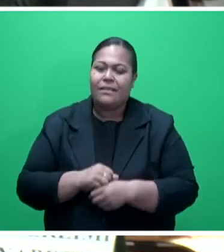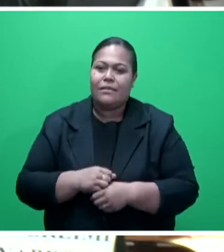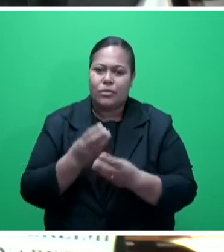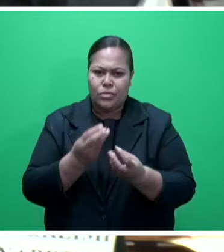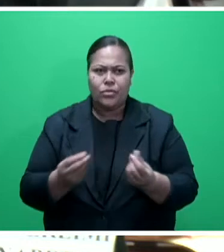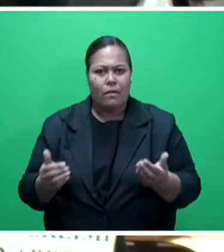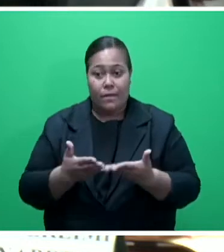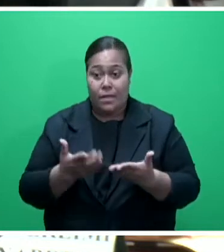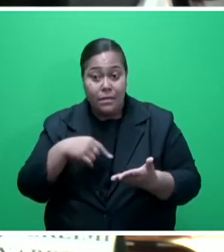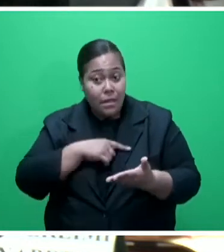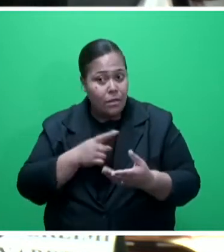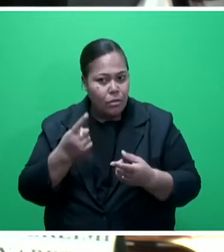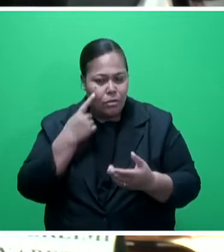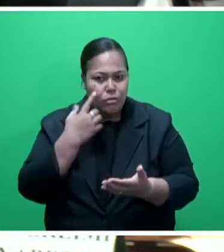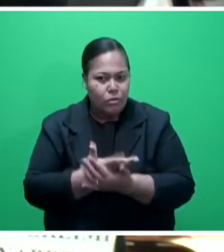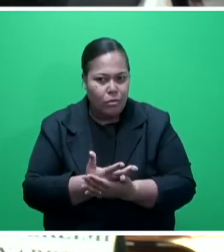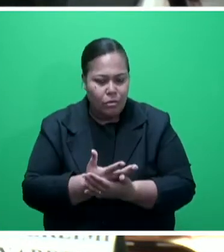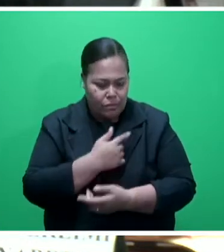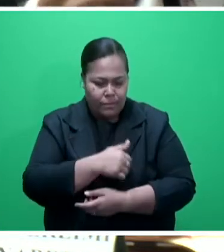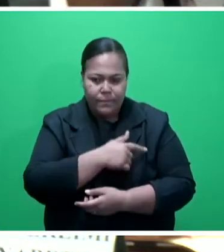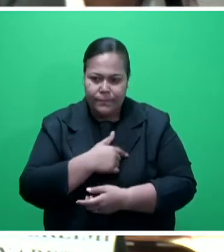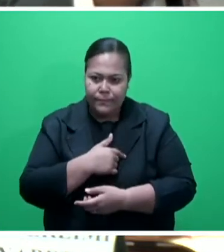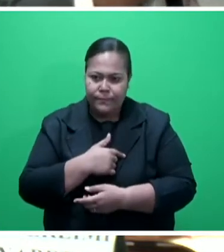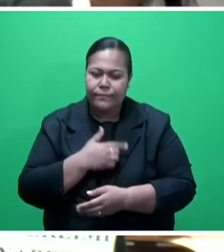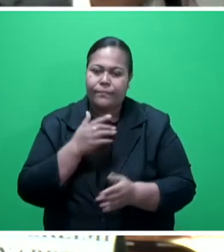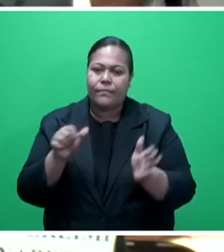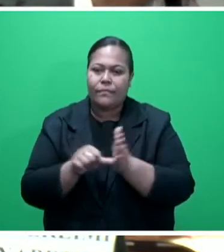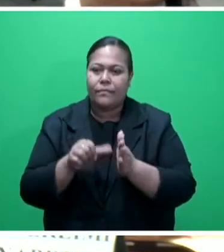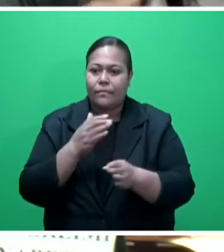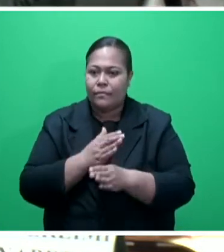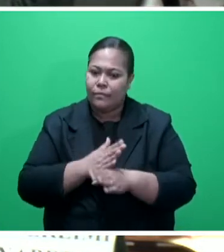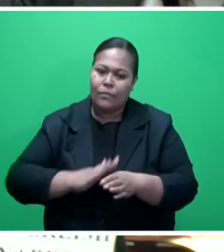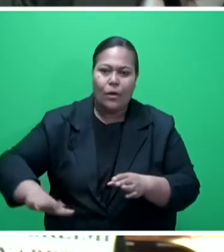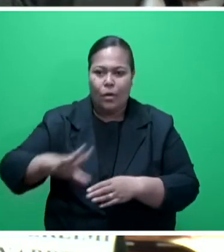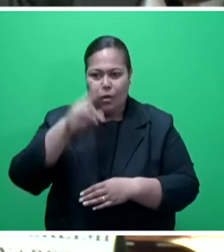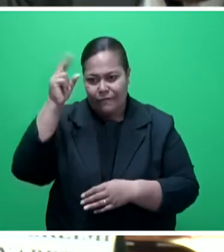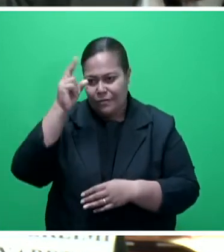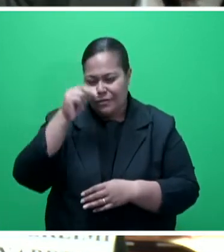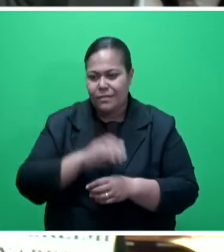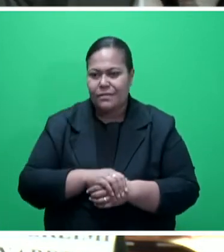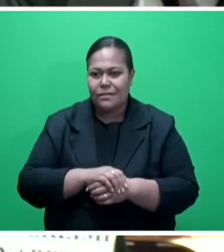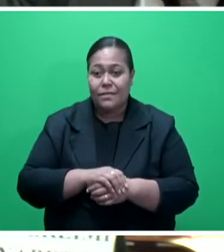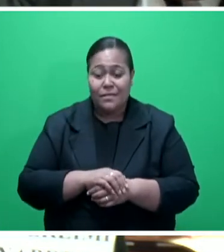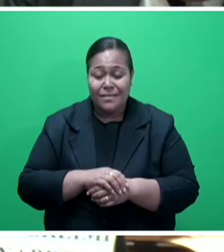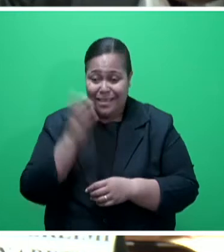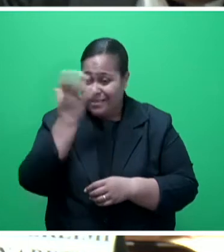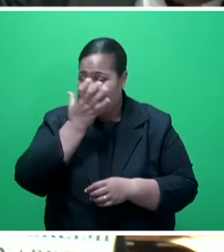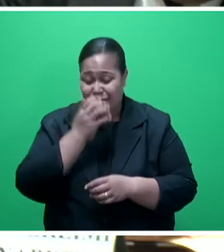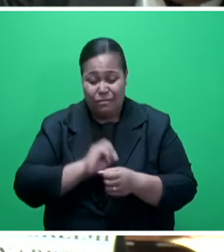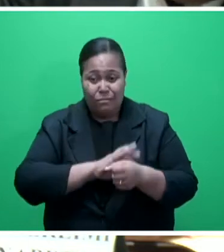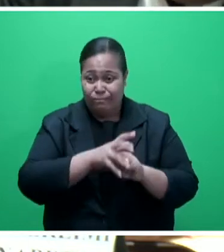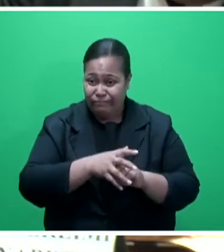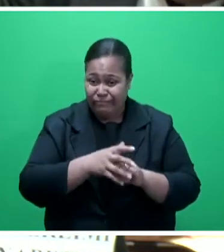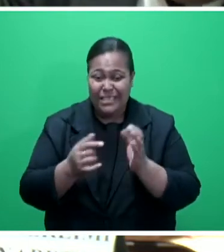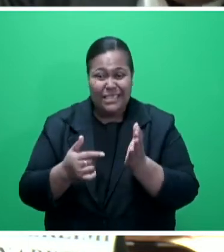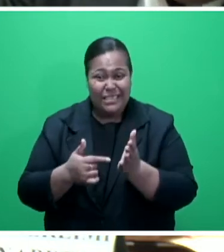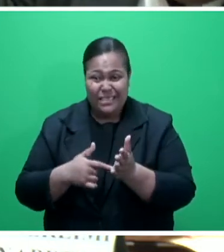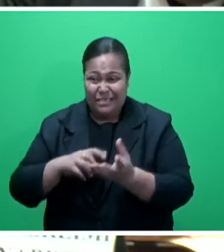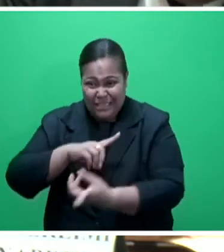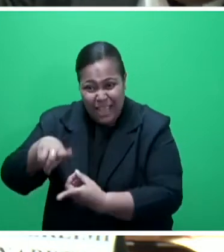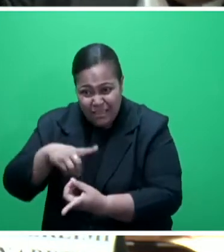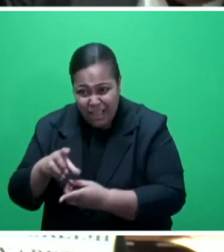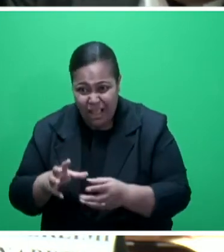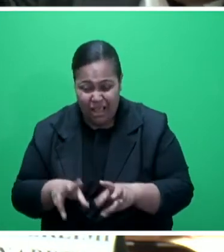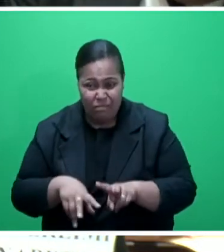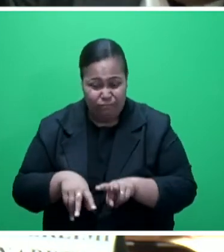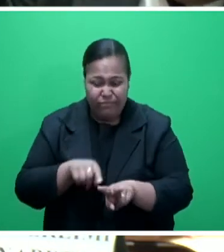it is a testament of the commitment and hard work of all Fijians. The threats of COVID-19 and TC Herald have thus